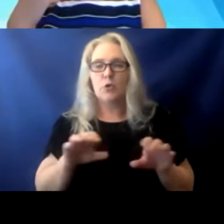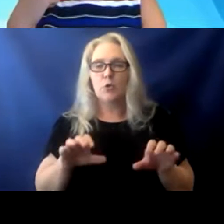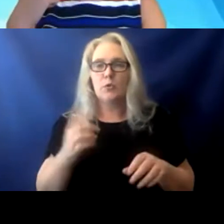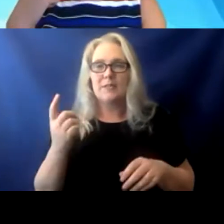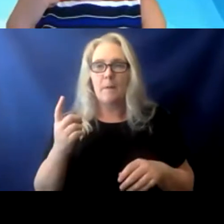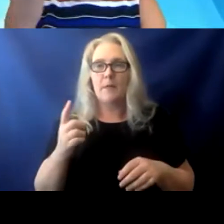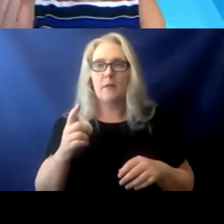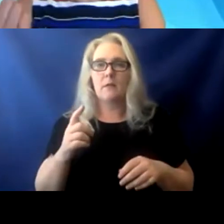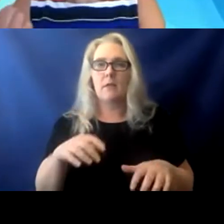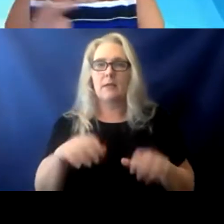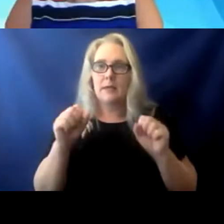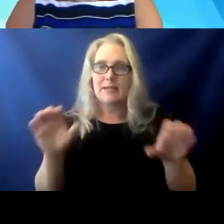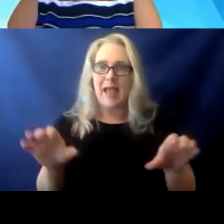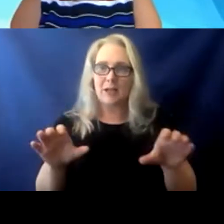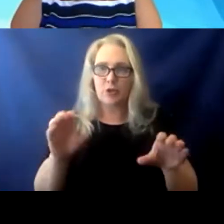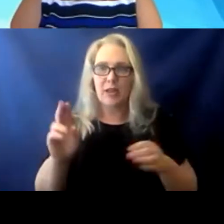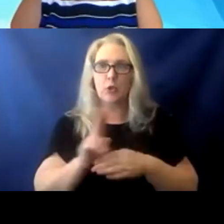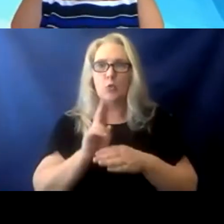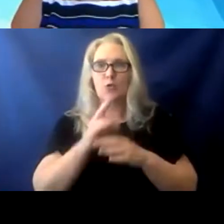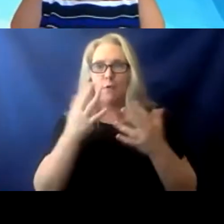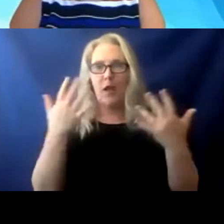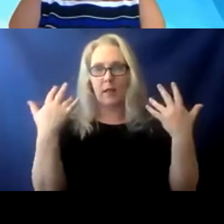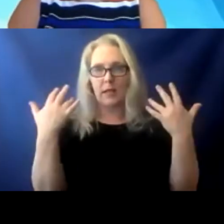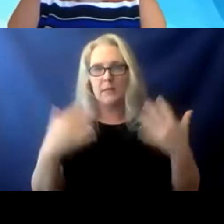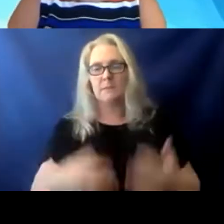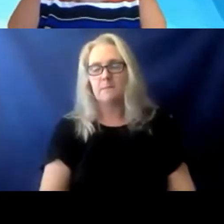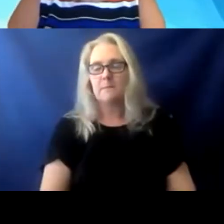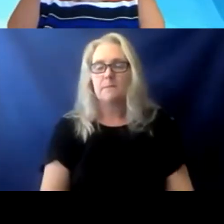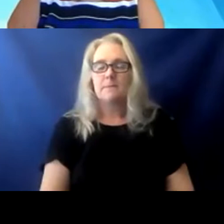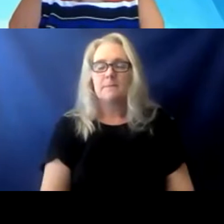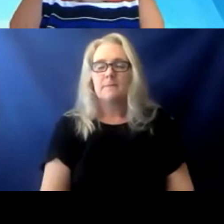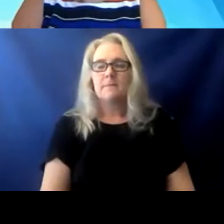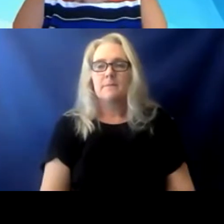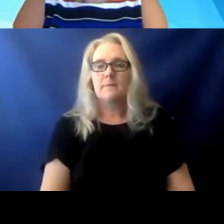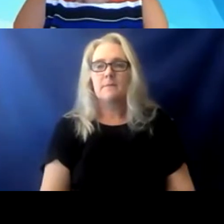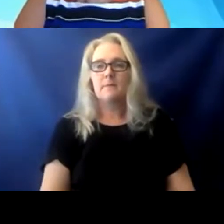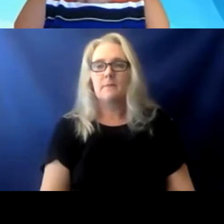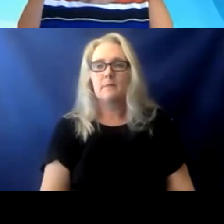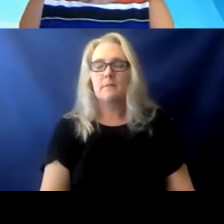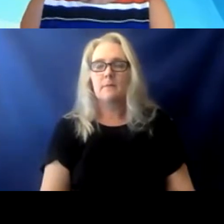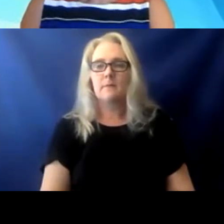and user-friendly for the variety of users who need that data.